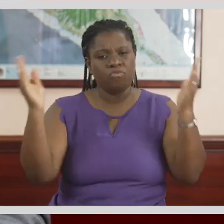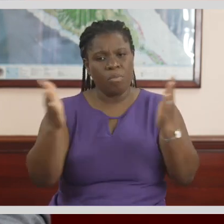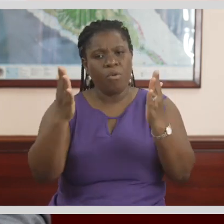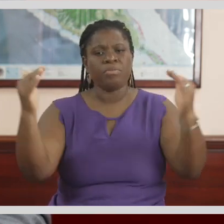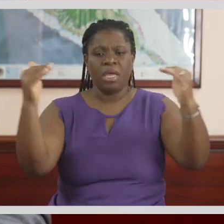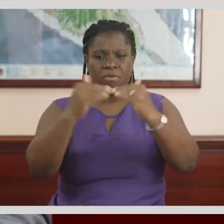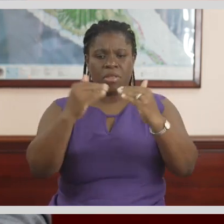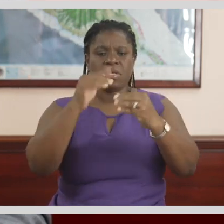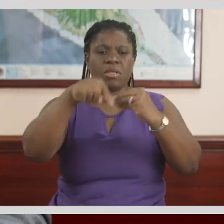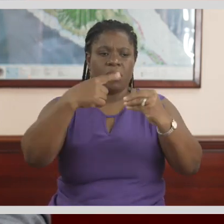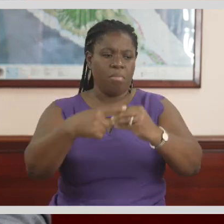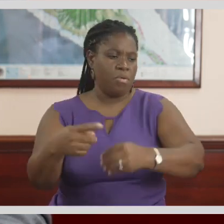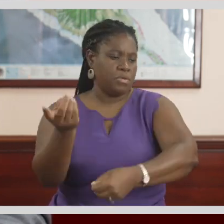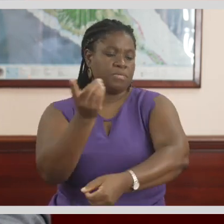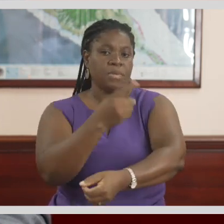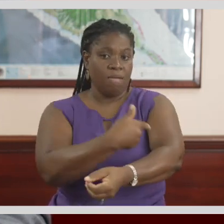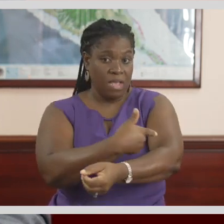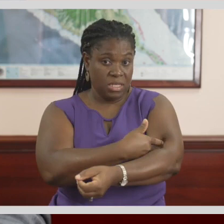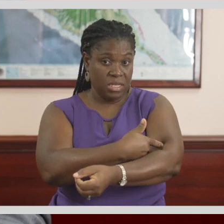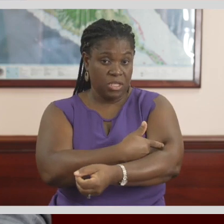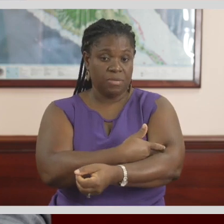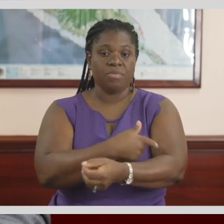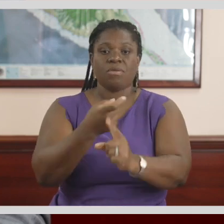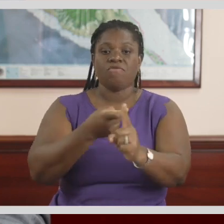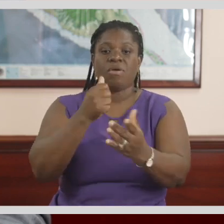vaccination. From April 22nd to